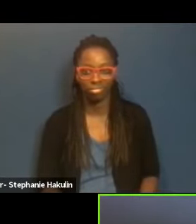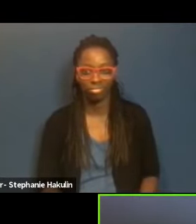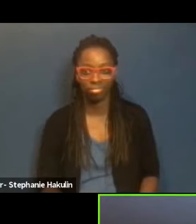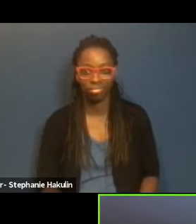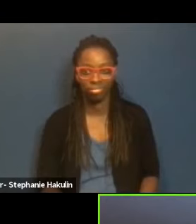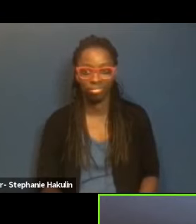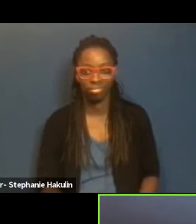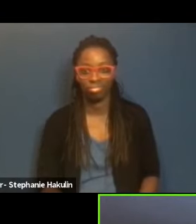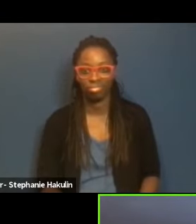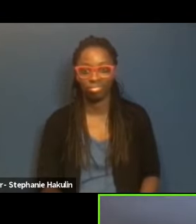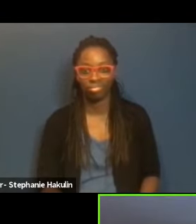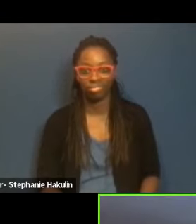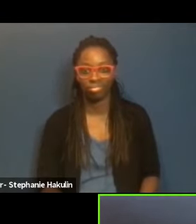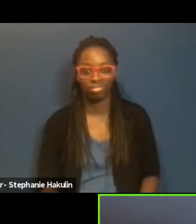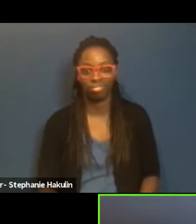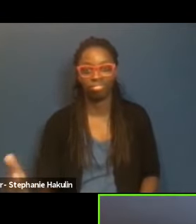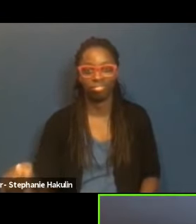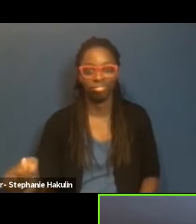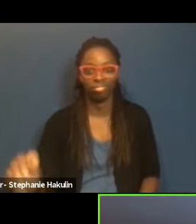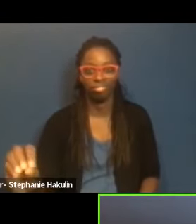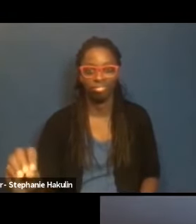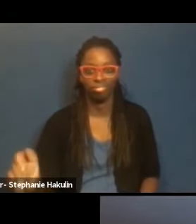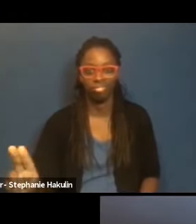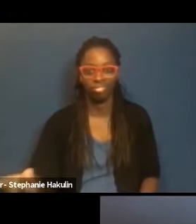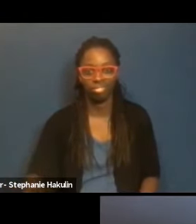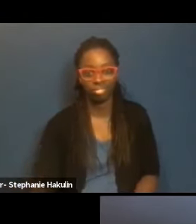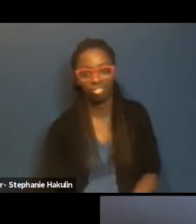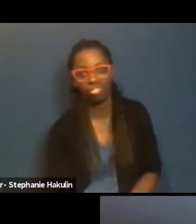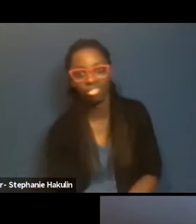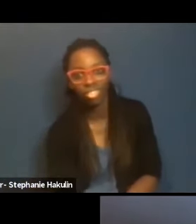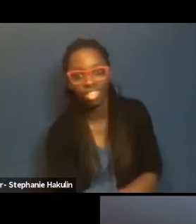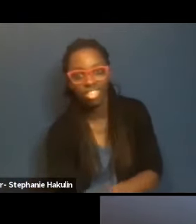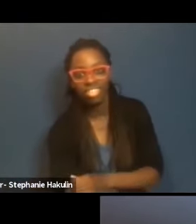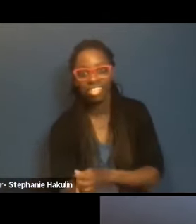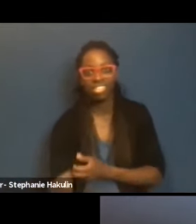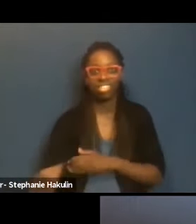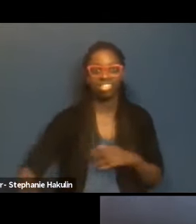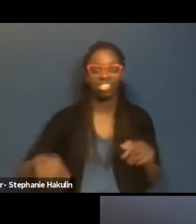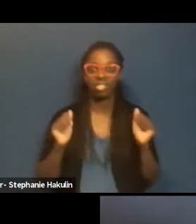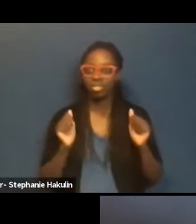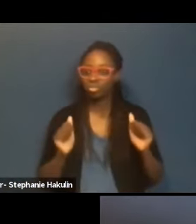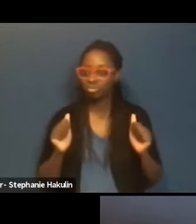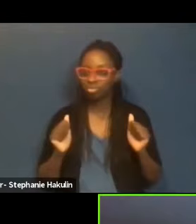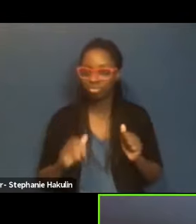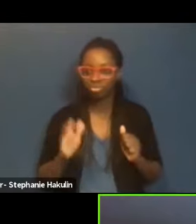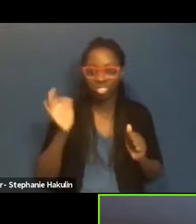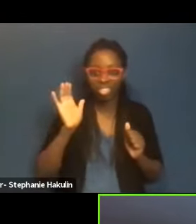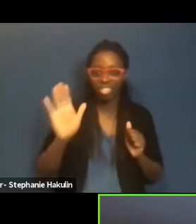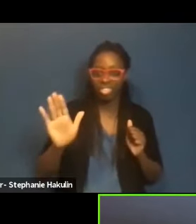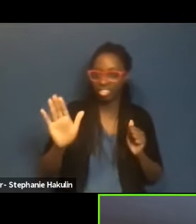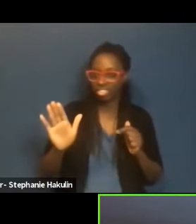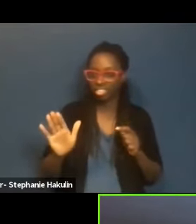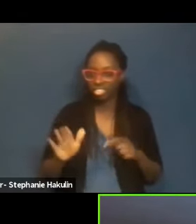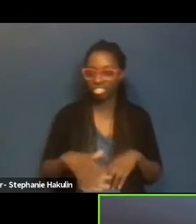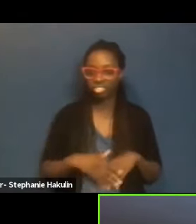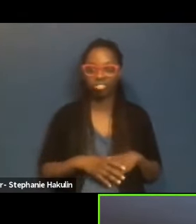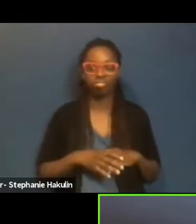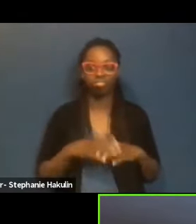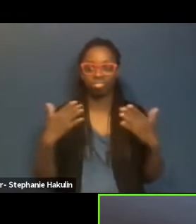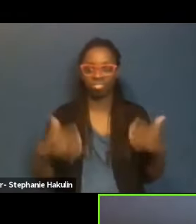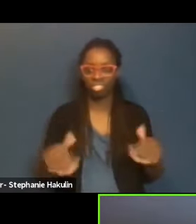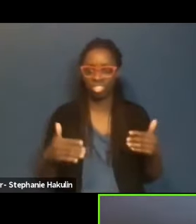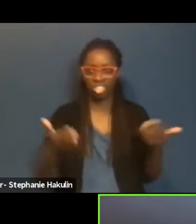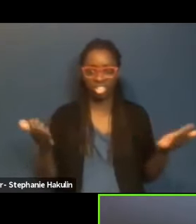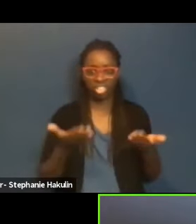Hey, family. First of all, let it be said, ain't no suckers at BMV. just let